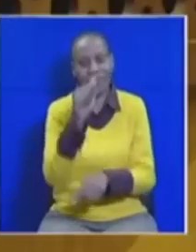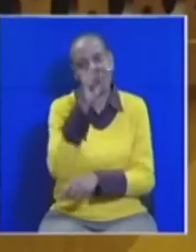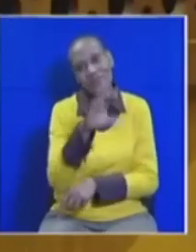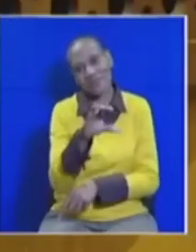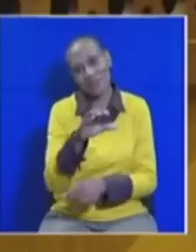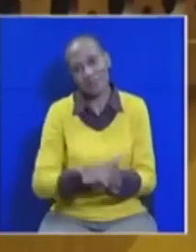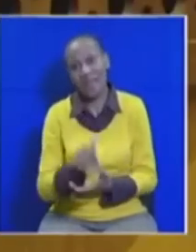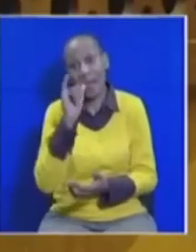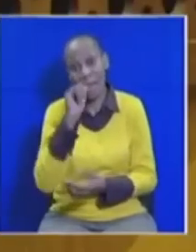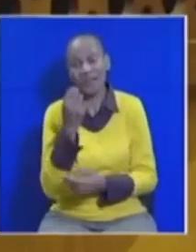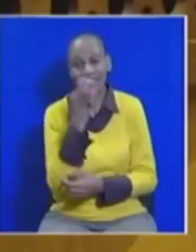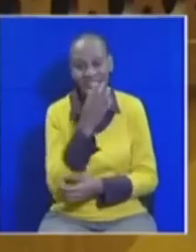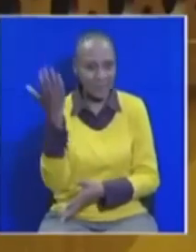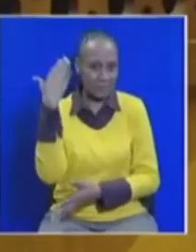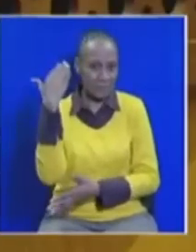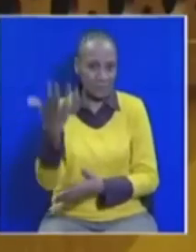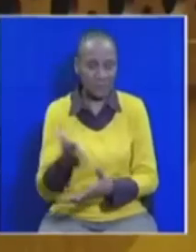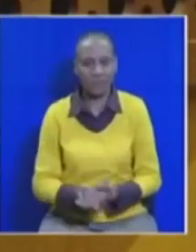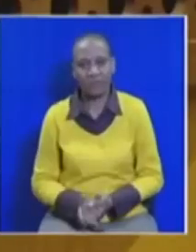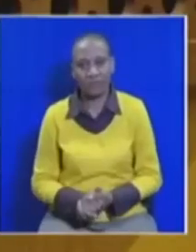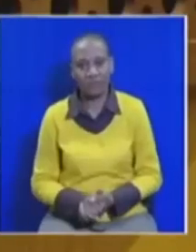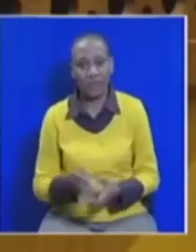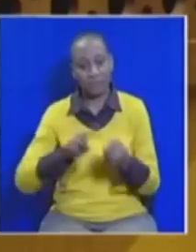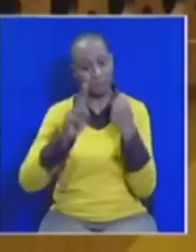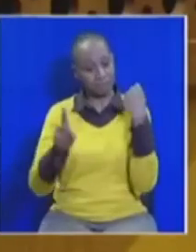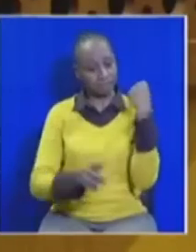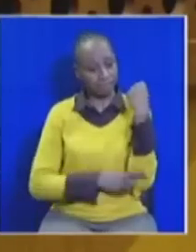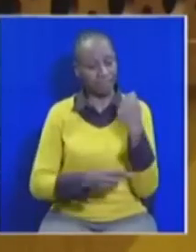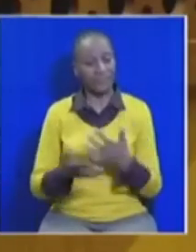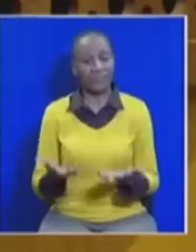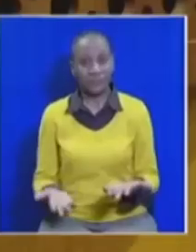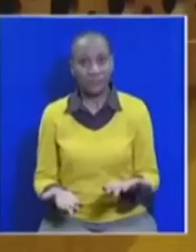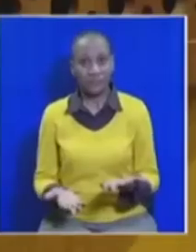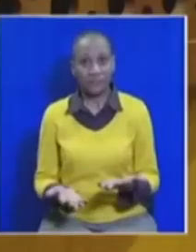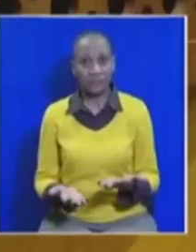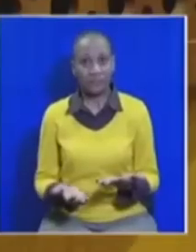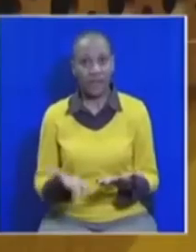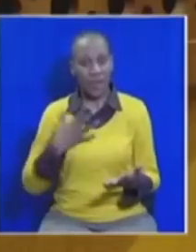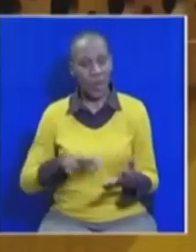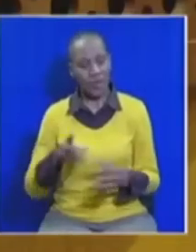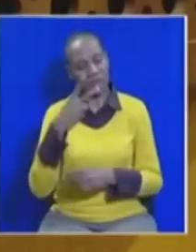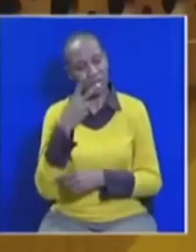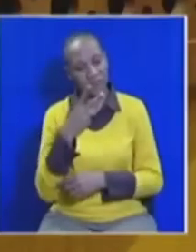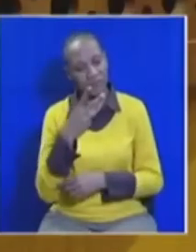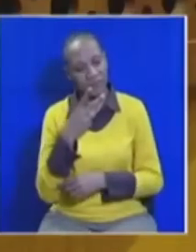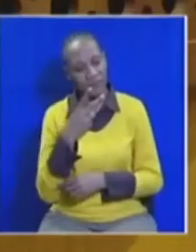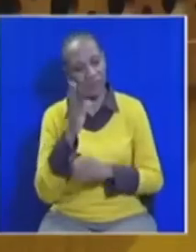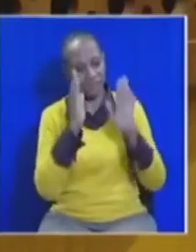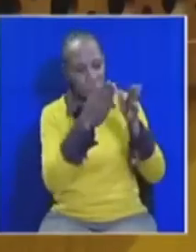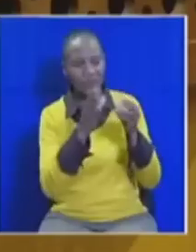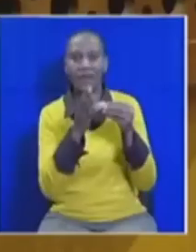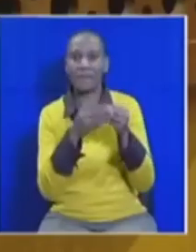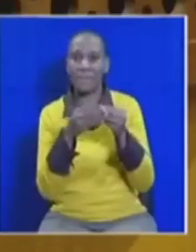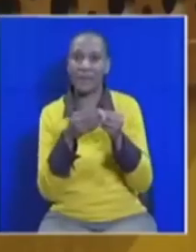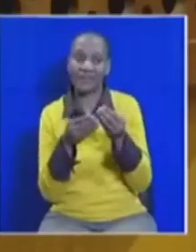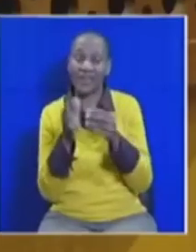But honorable members, let me conclude this address by speaking to members on my side. You see, when